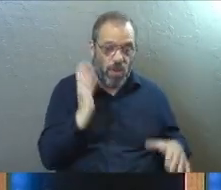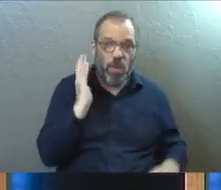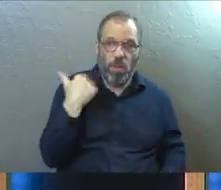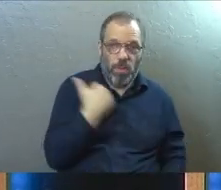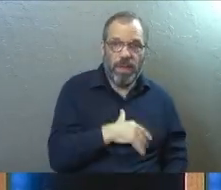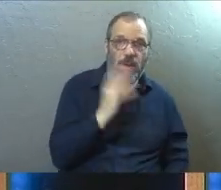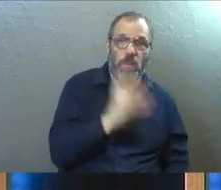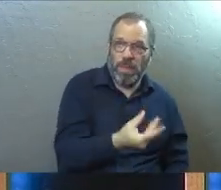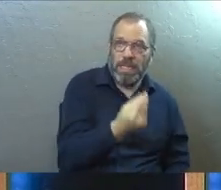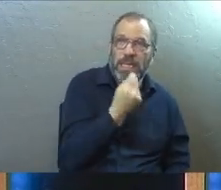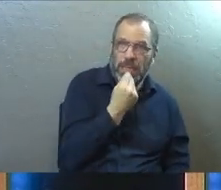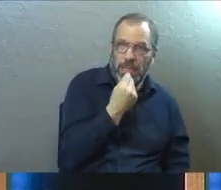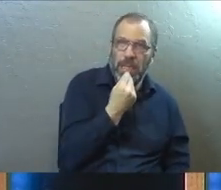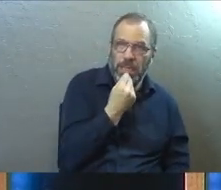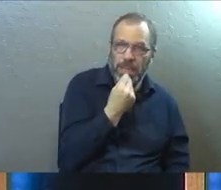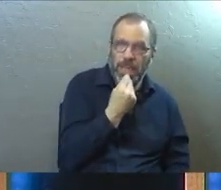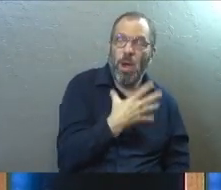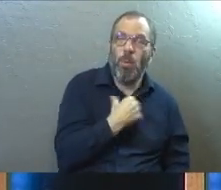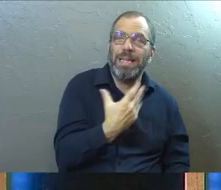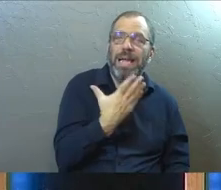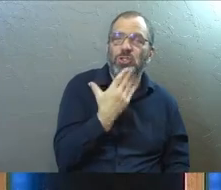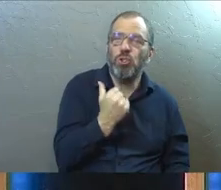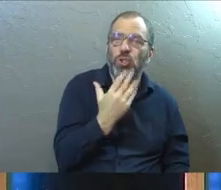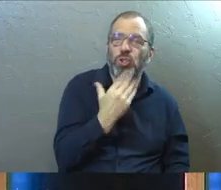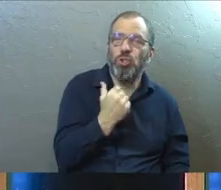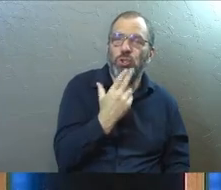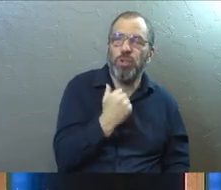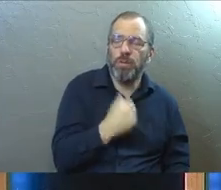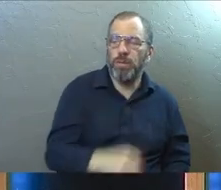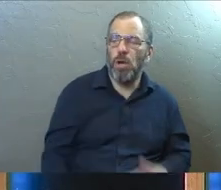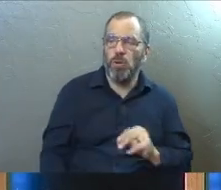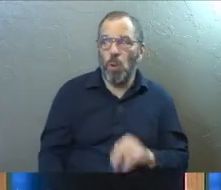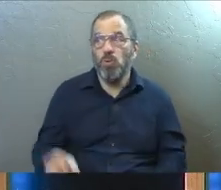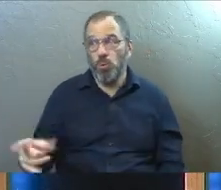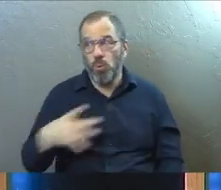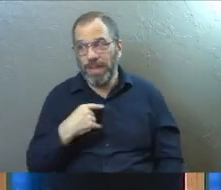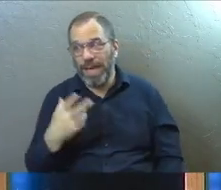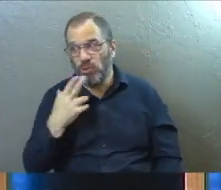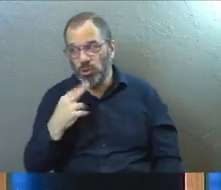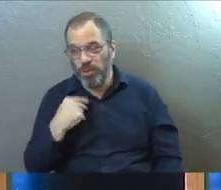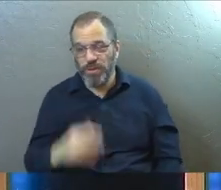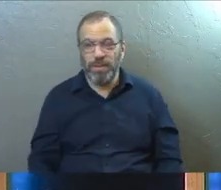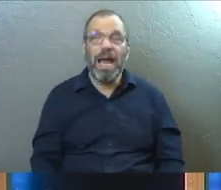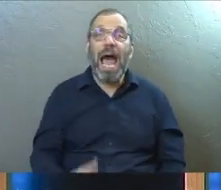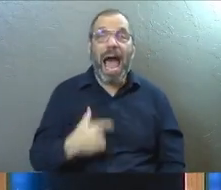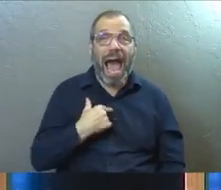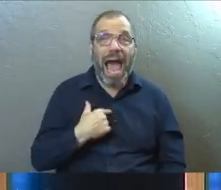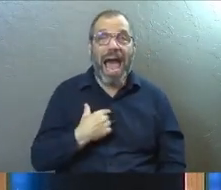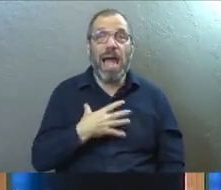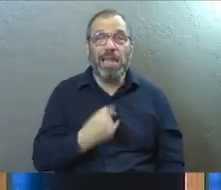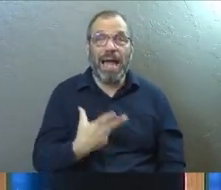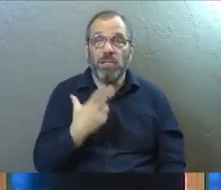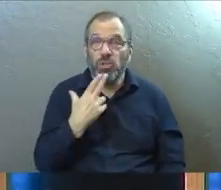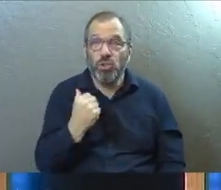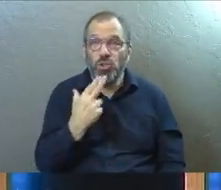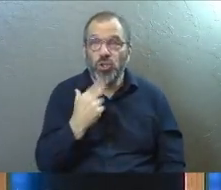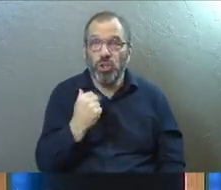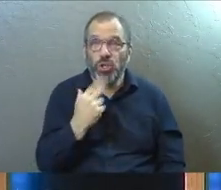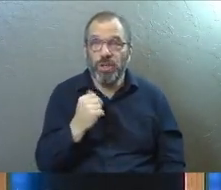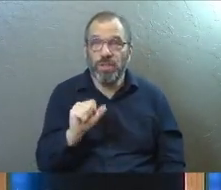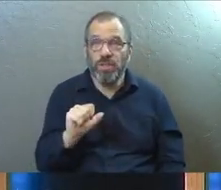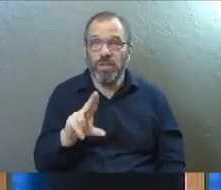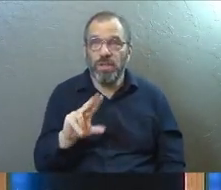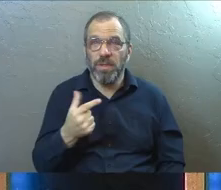it. So we like sugar. I'll just say, okay, she's gonna be like, no, you like sugar. It's true, I like sugar. Yeah,